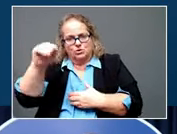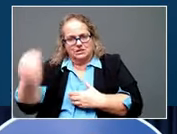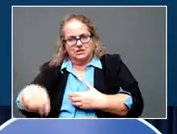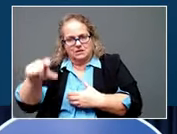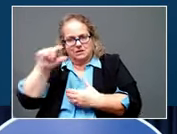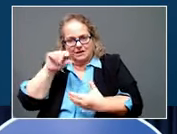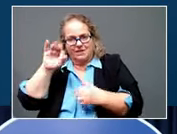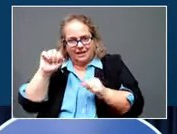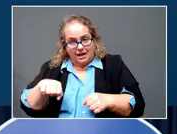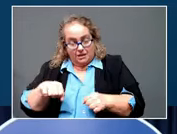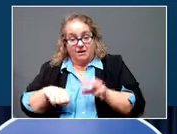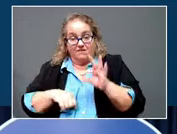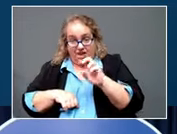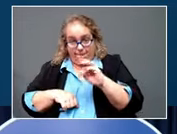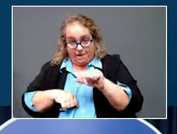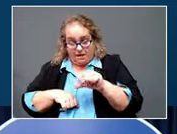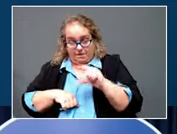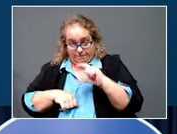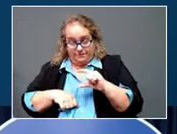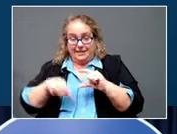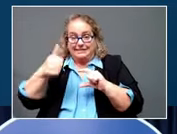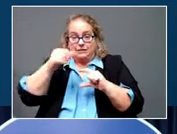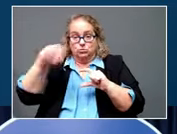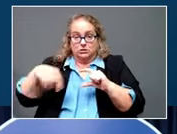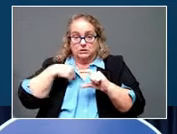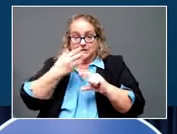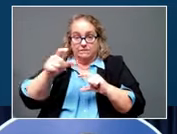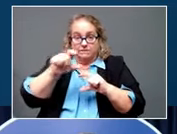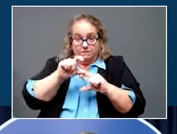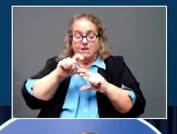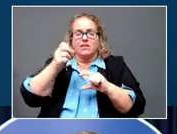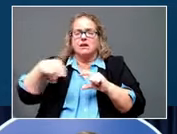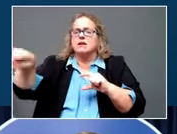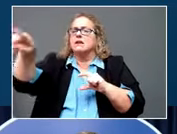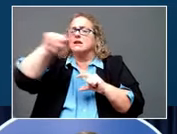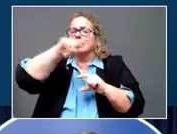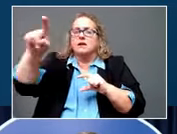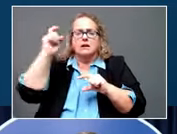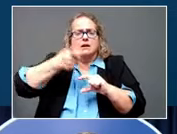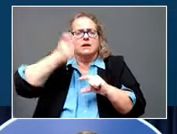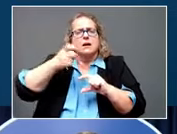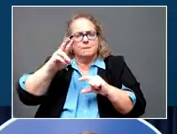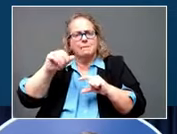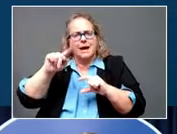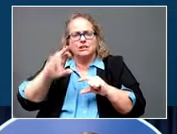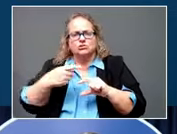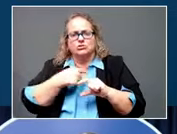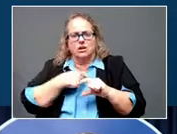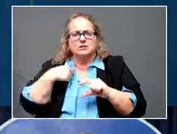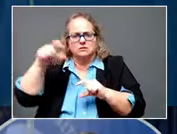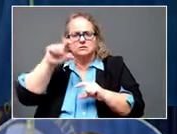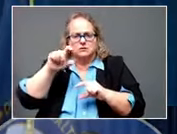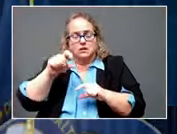And then dollars on top of that. But this fund is for the long haul, right? We've got a lot